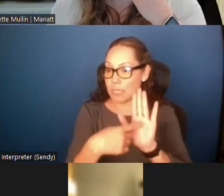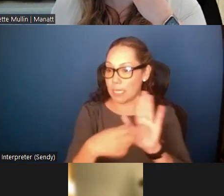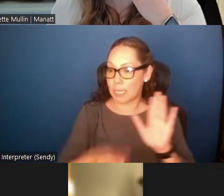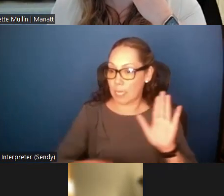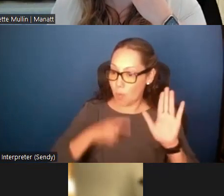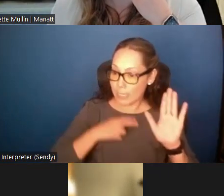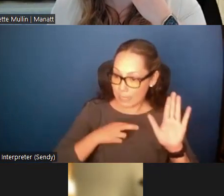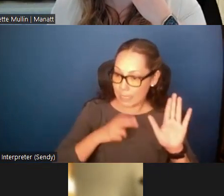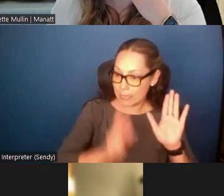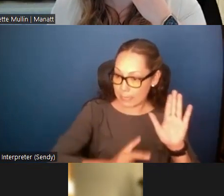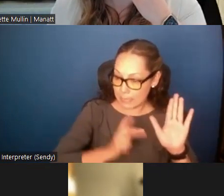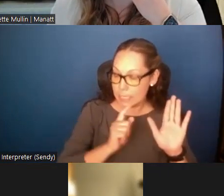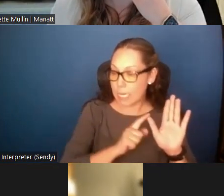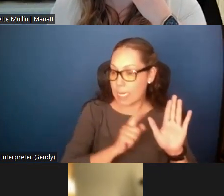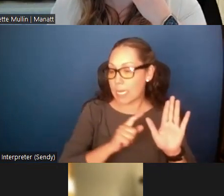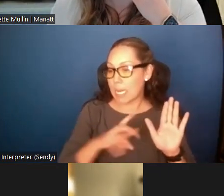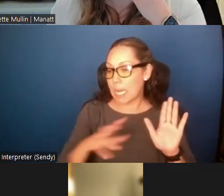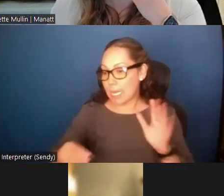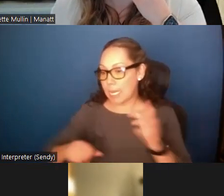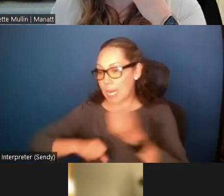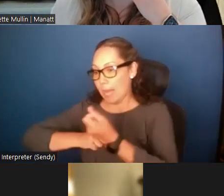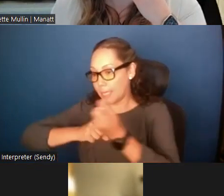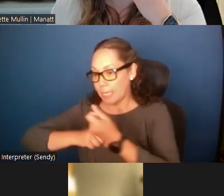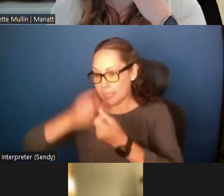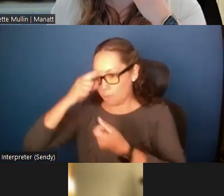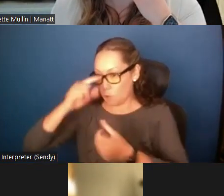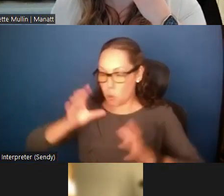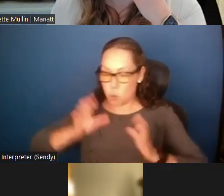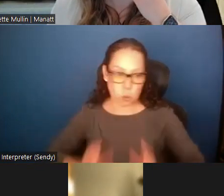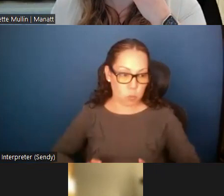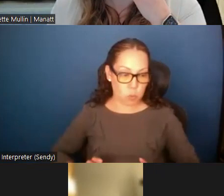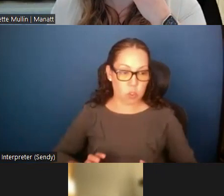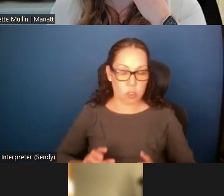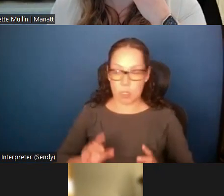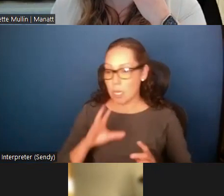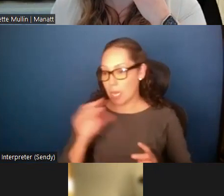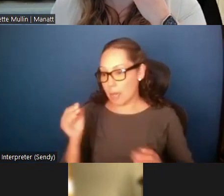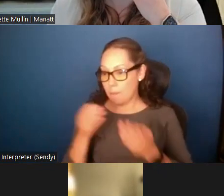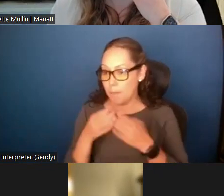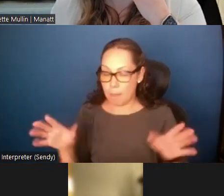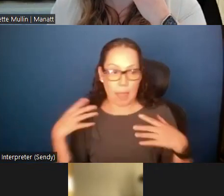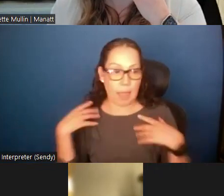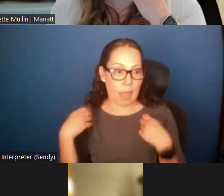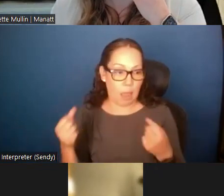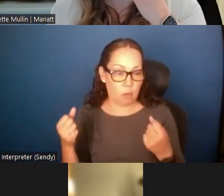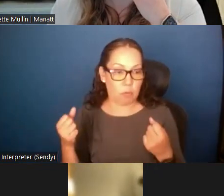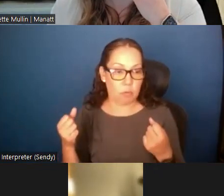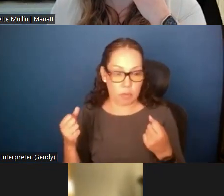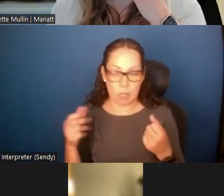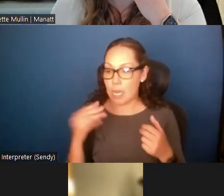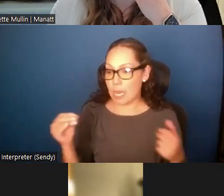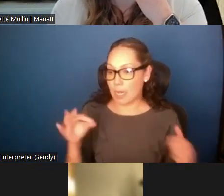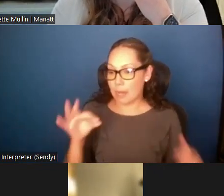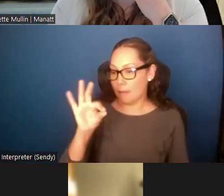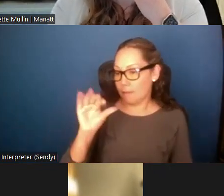and advocates for consumers, but just as importantly, public health and facilities,